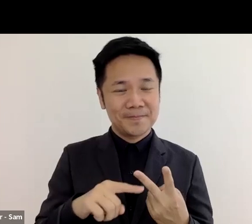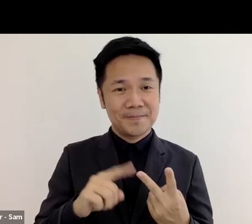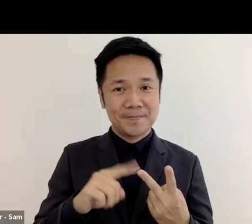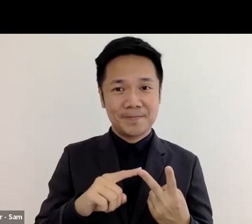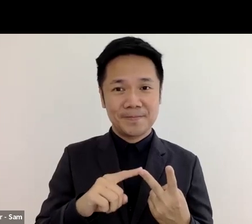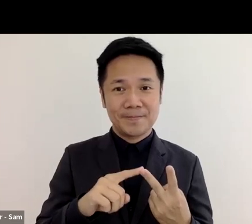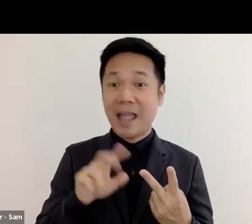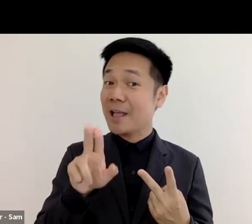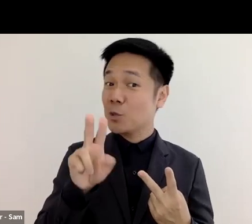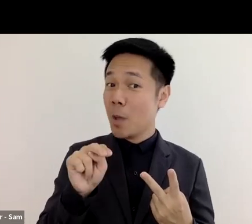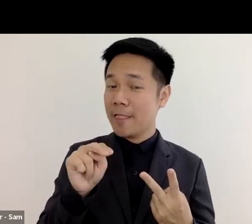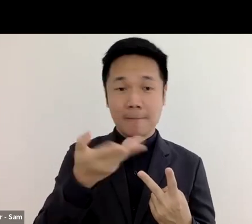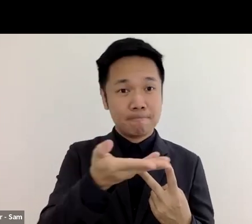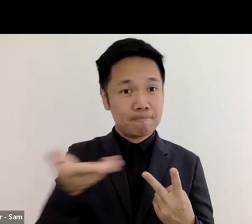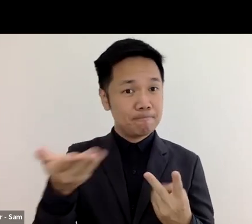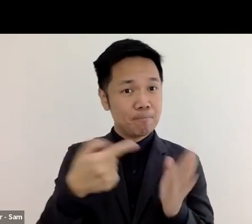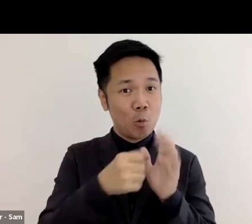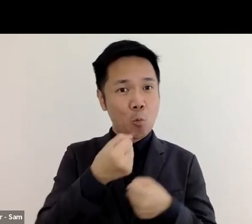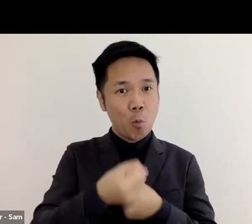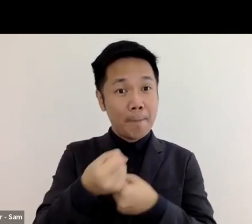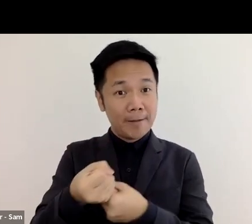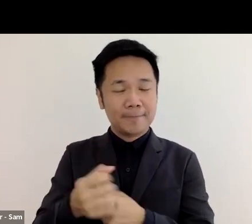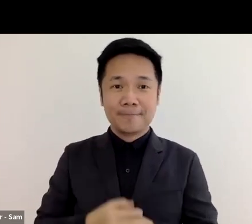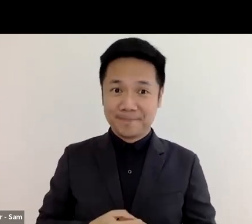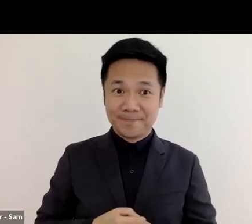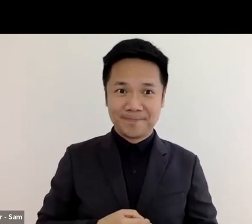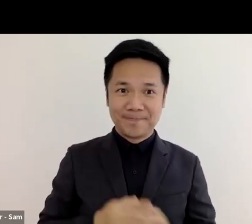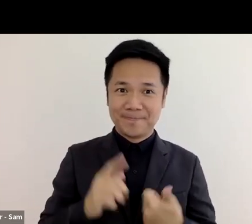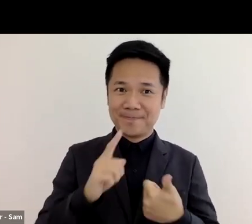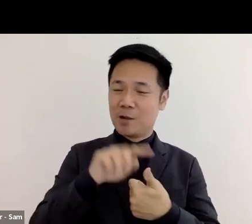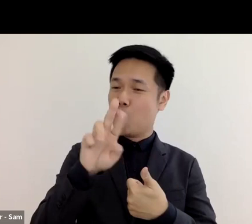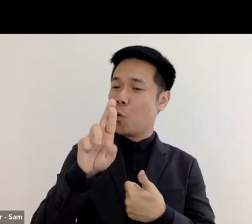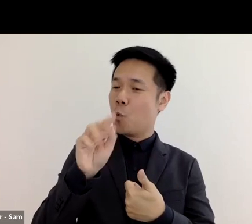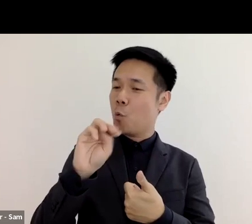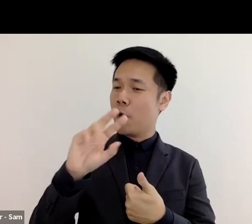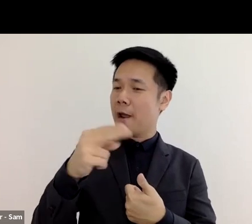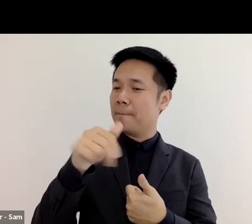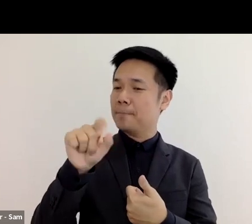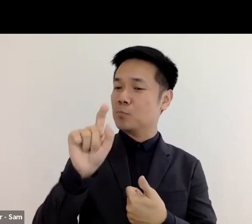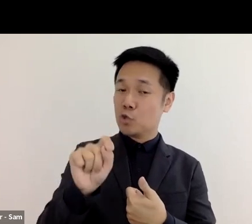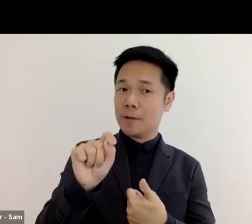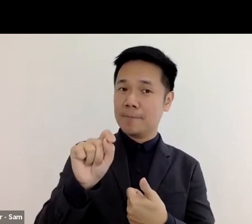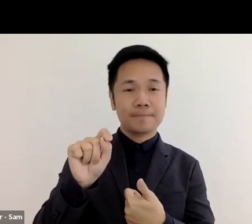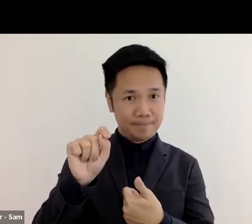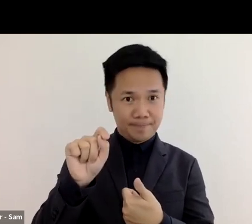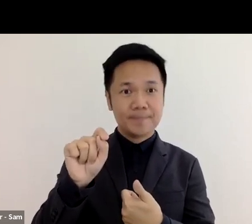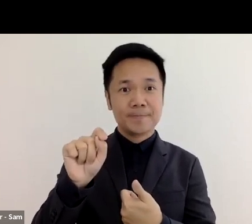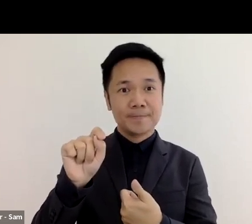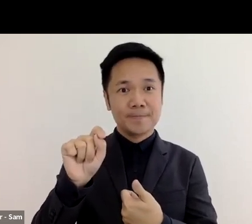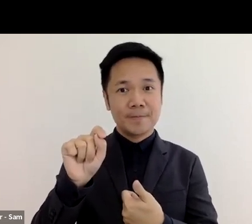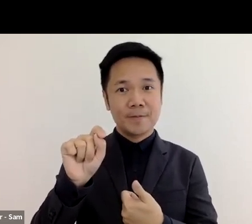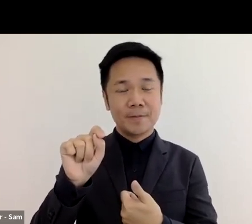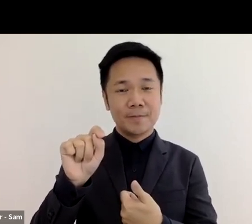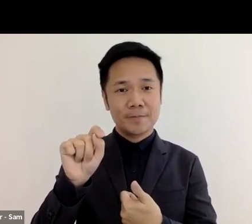from UN entities. First, I would like to invite Ms. Ramchat Wacharatanan